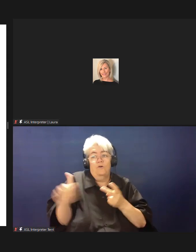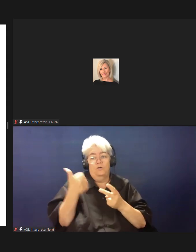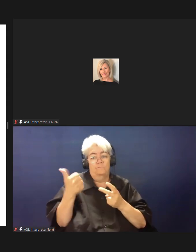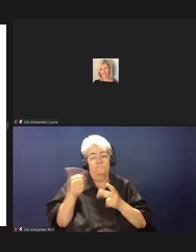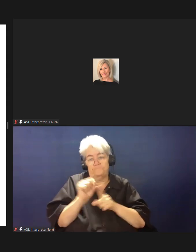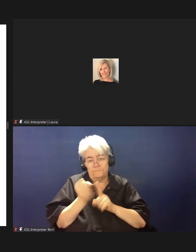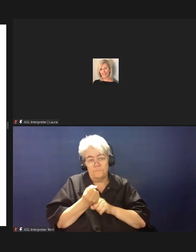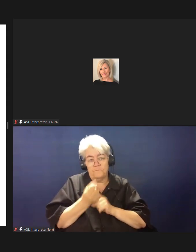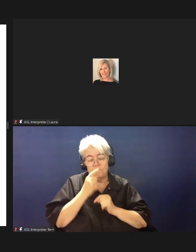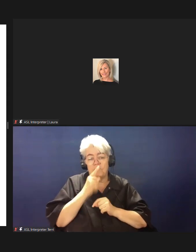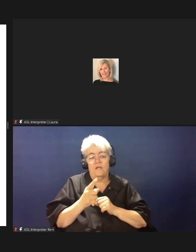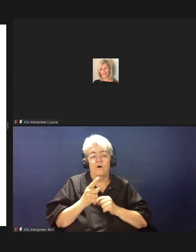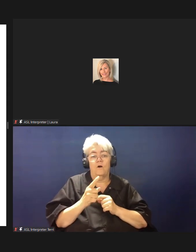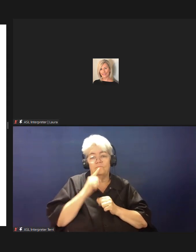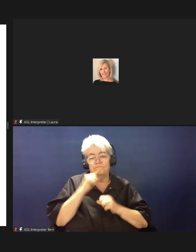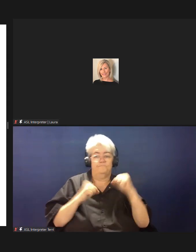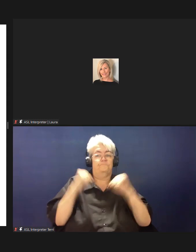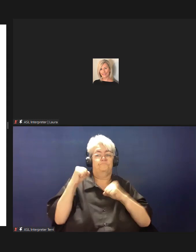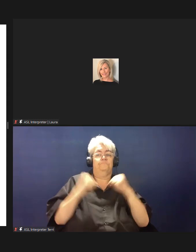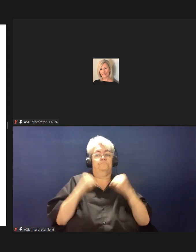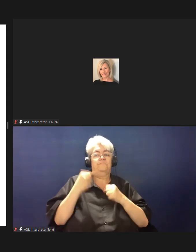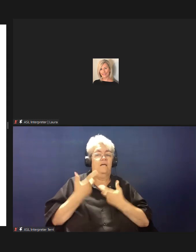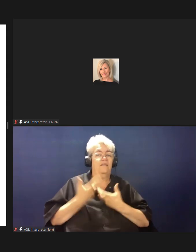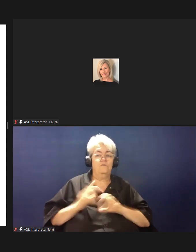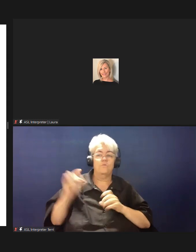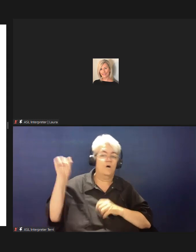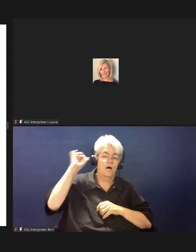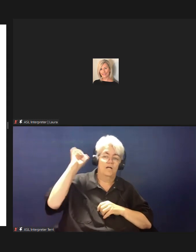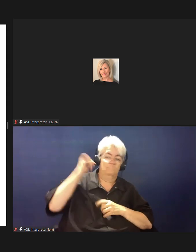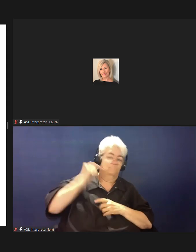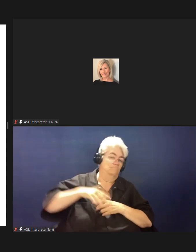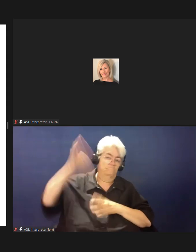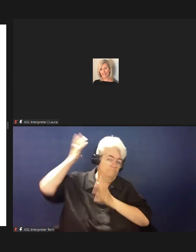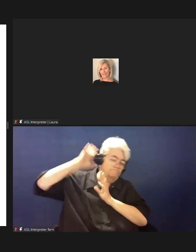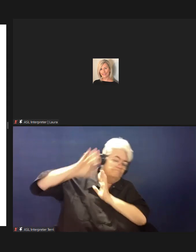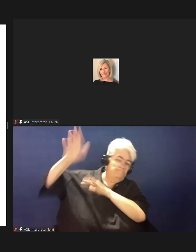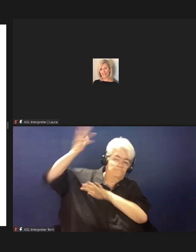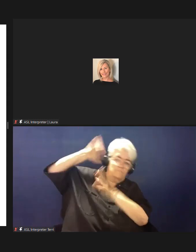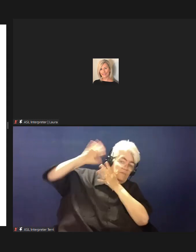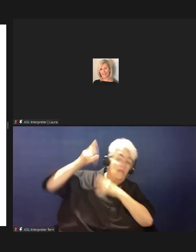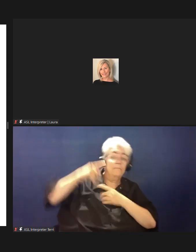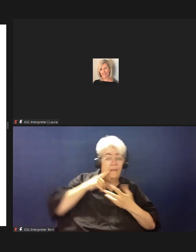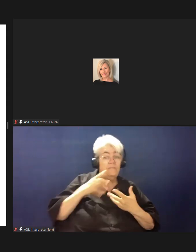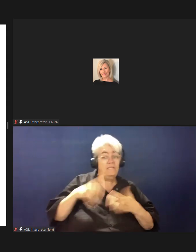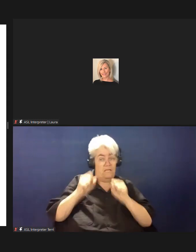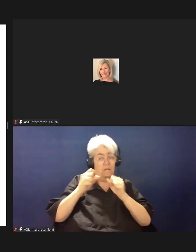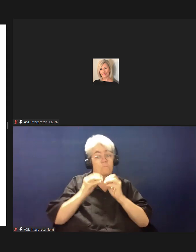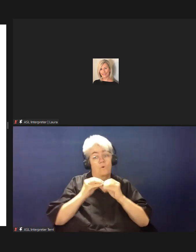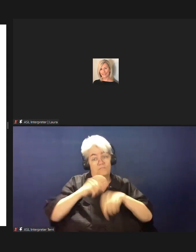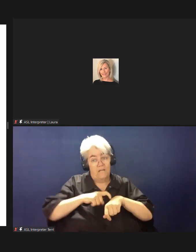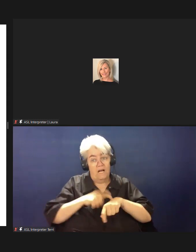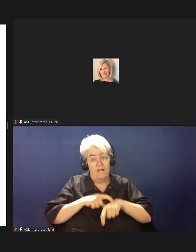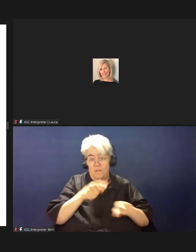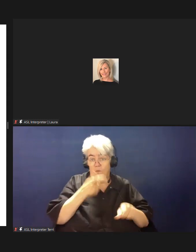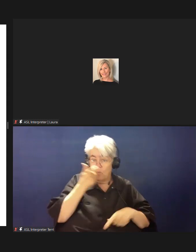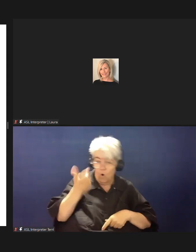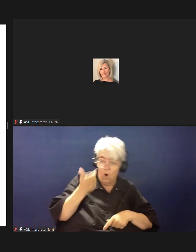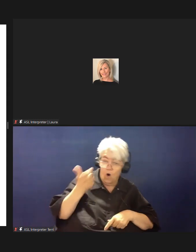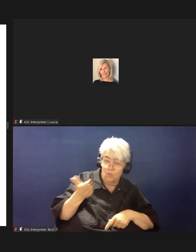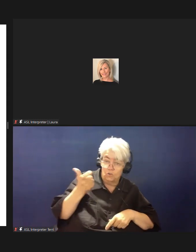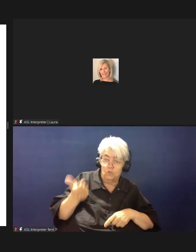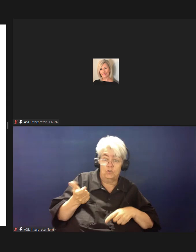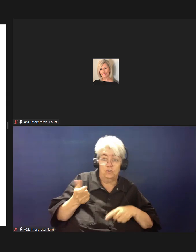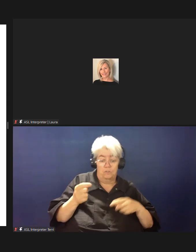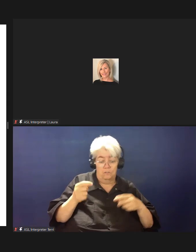be especially reluctant or resistant. And you may need more time to watch other children participate in the